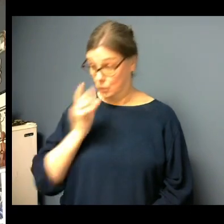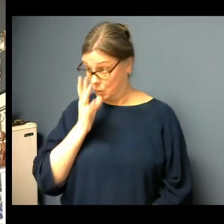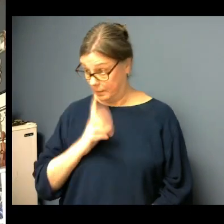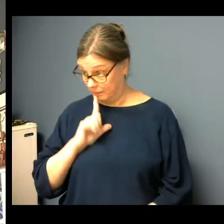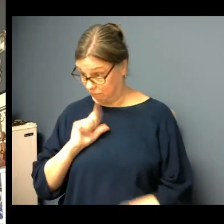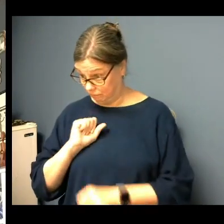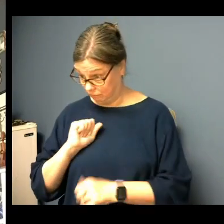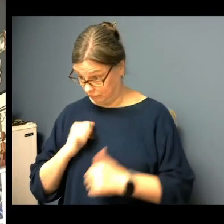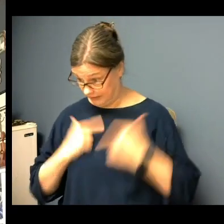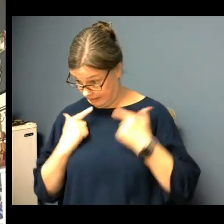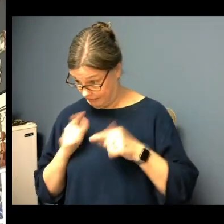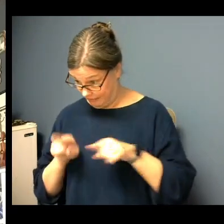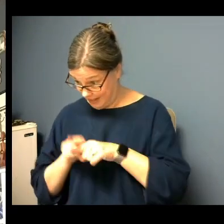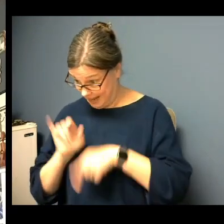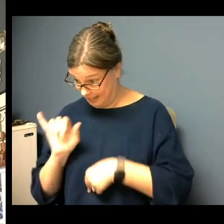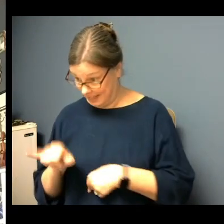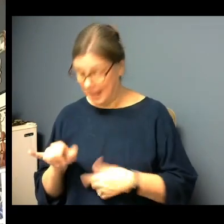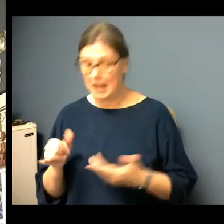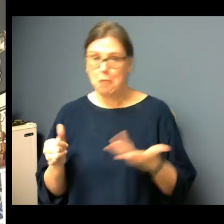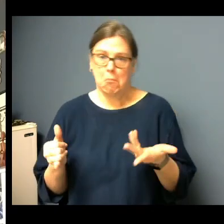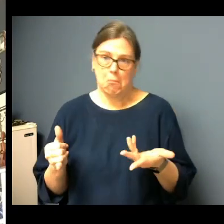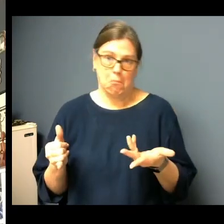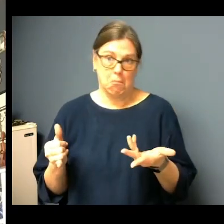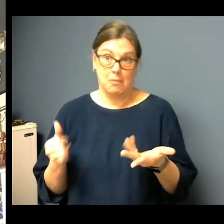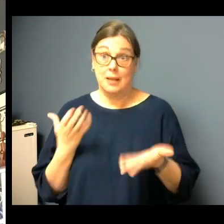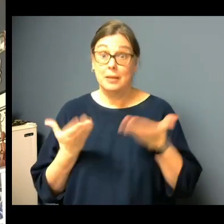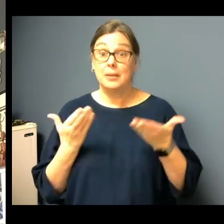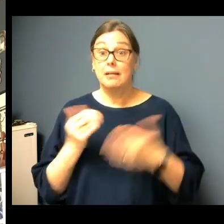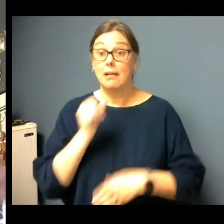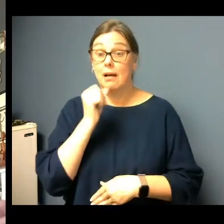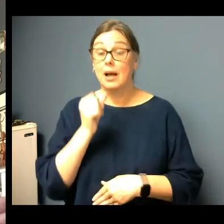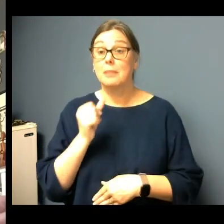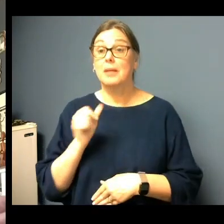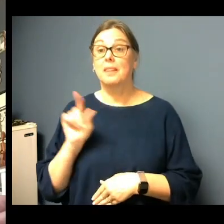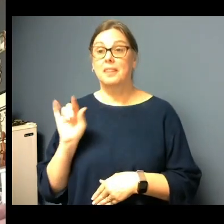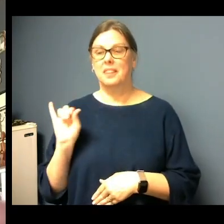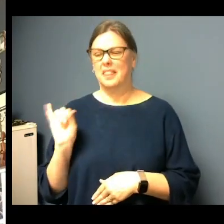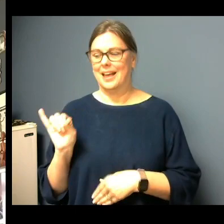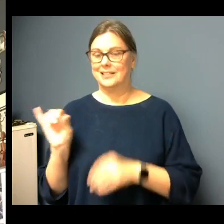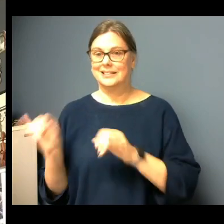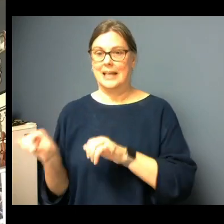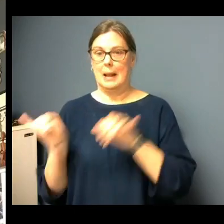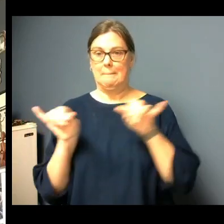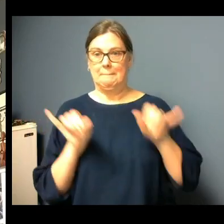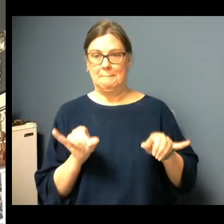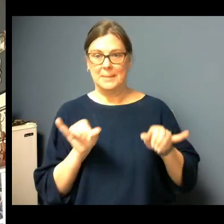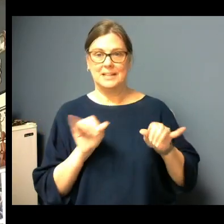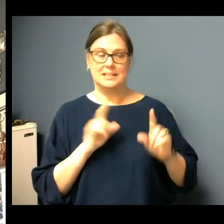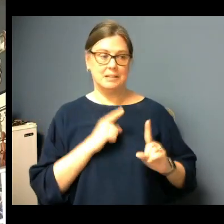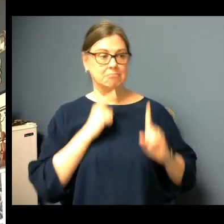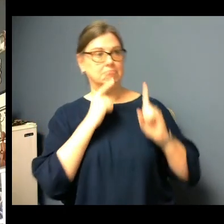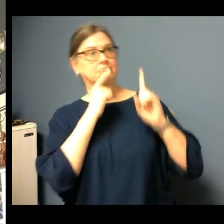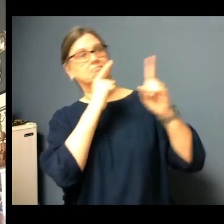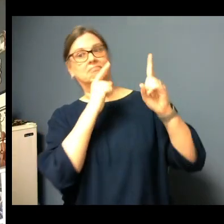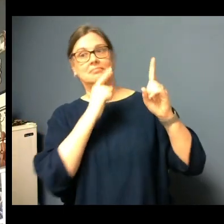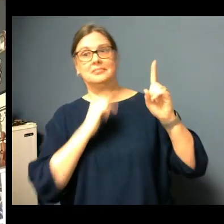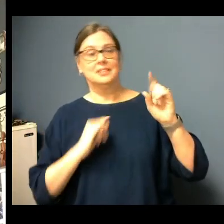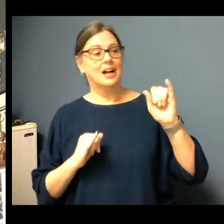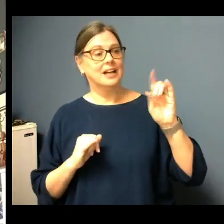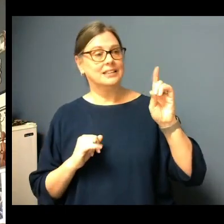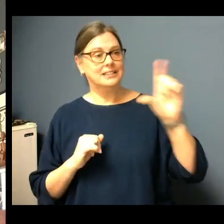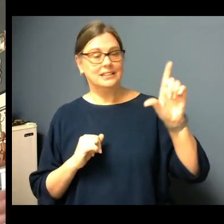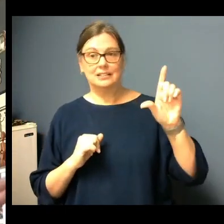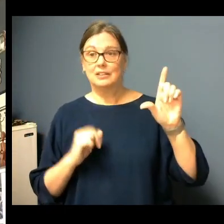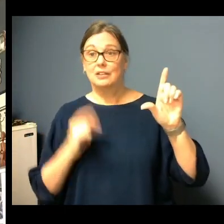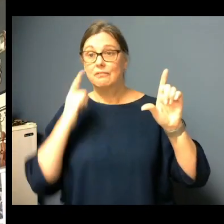life. But that ideal, we could think about that in the same way that we looked at the ideal and the call to domesticity about 100 years